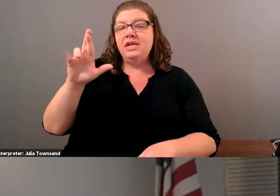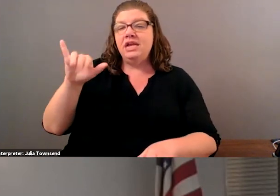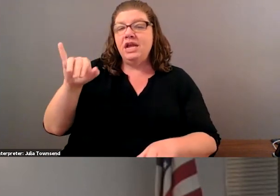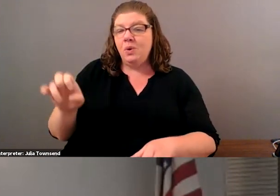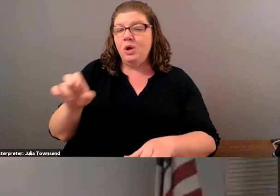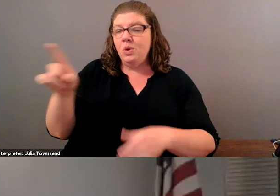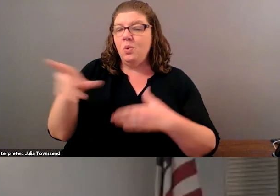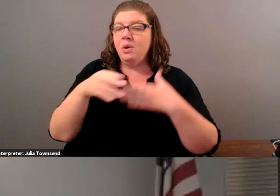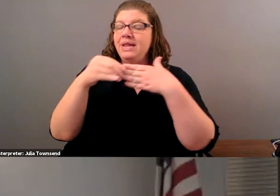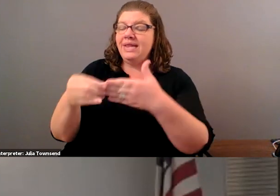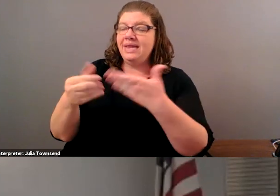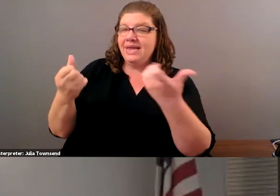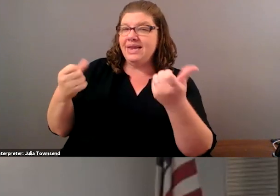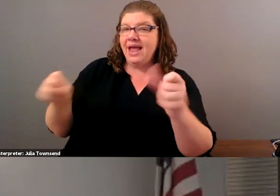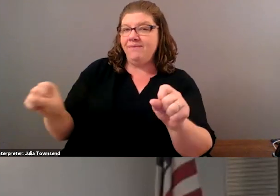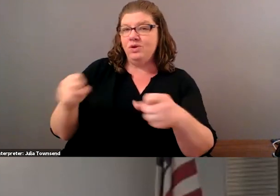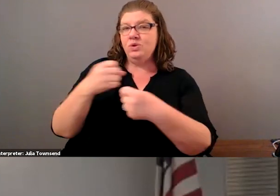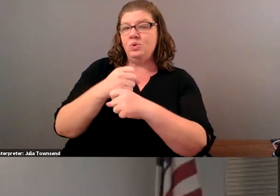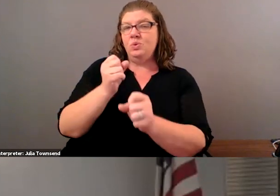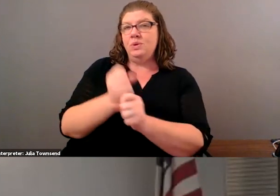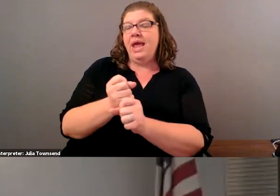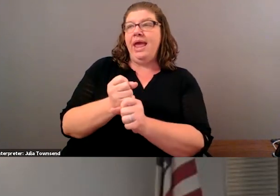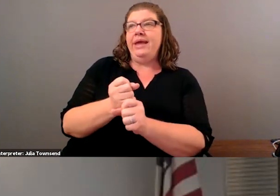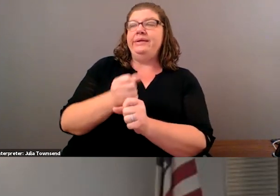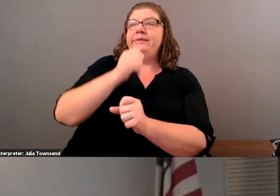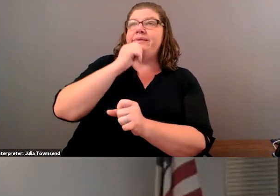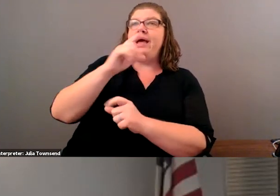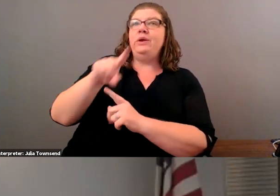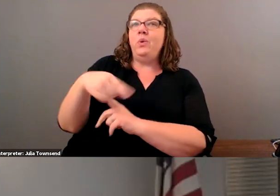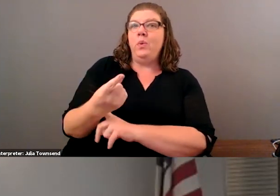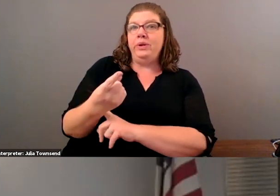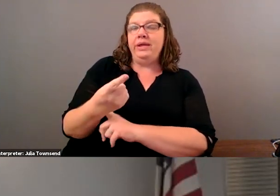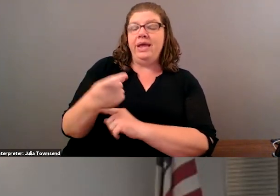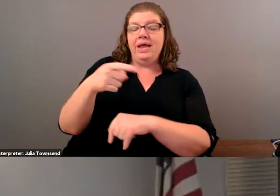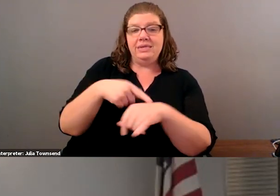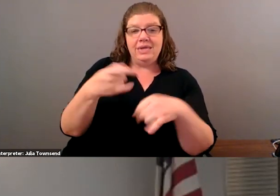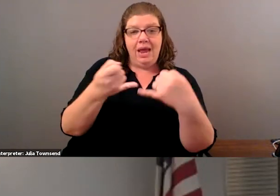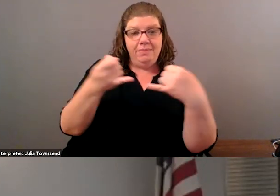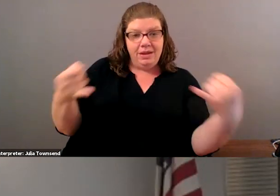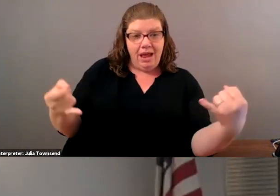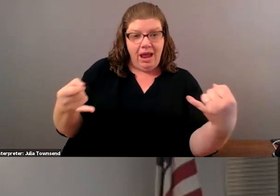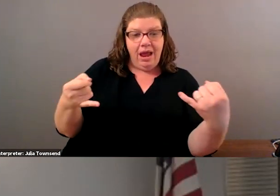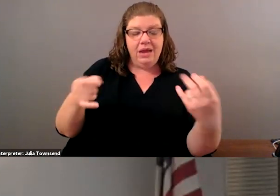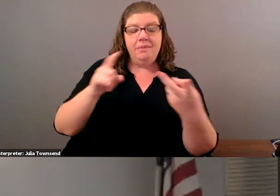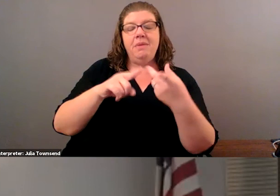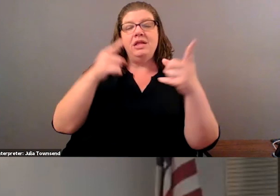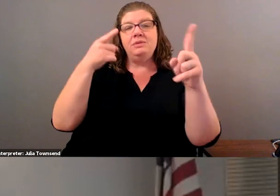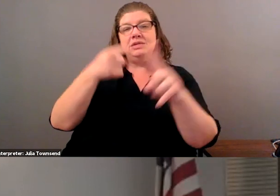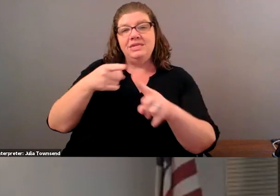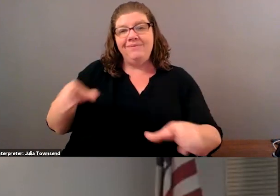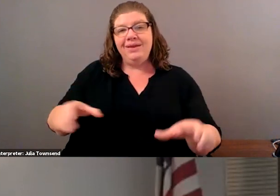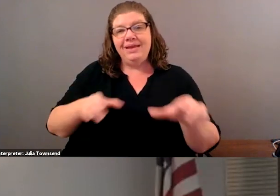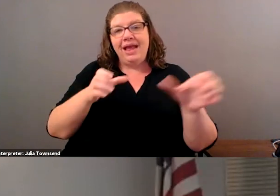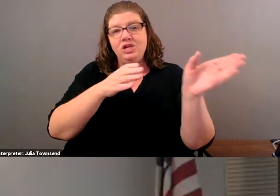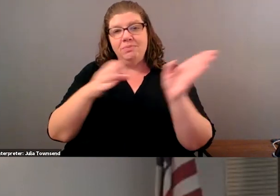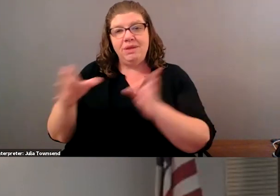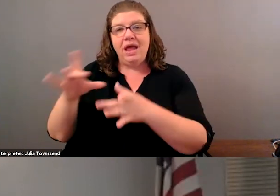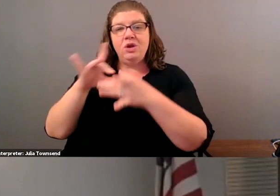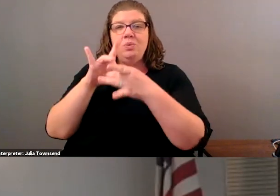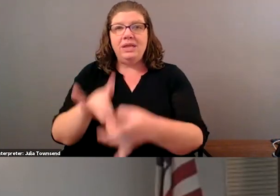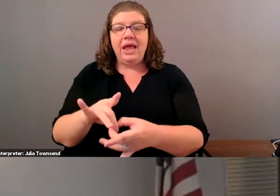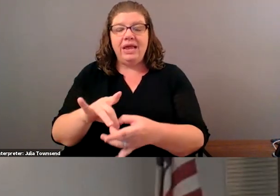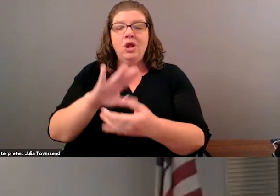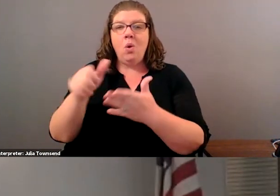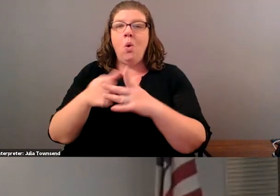an effort to at least create not only a timeline, but specific action plans related to all the